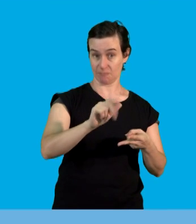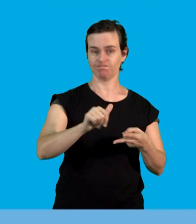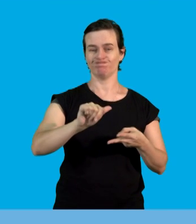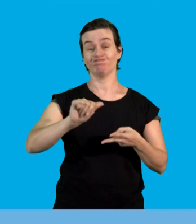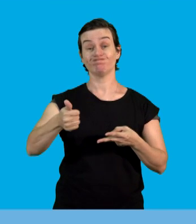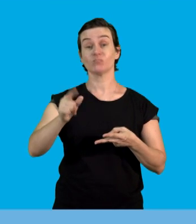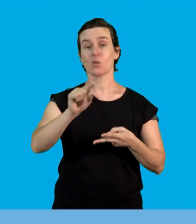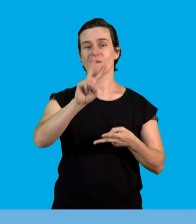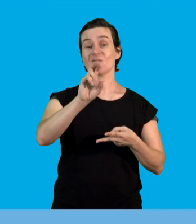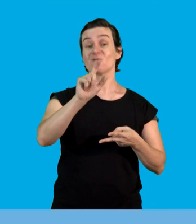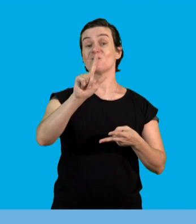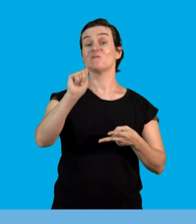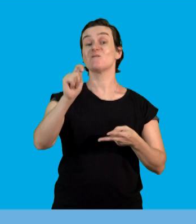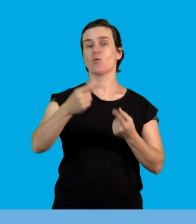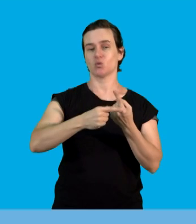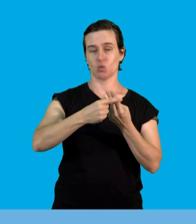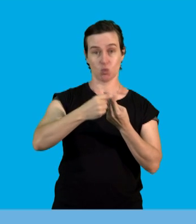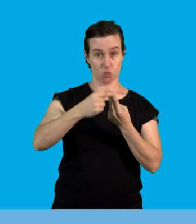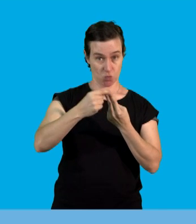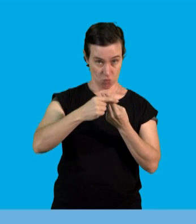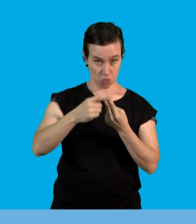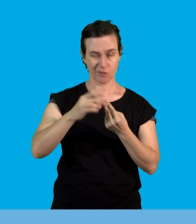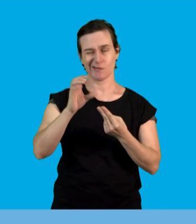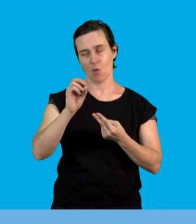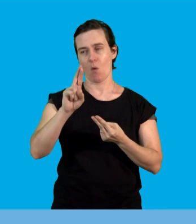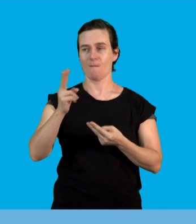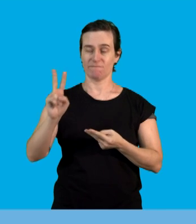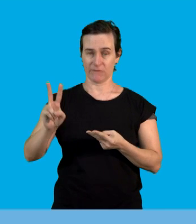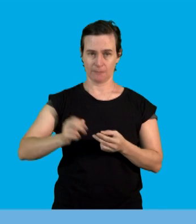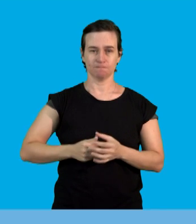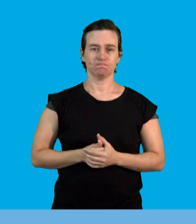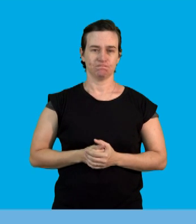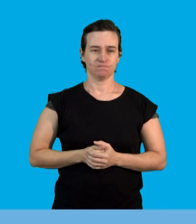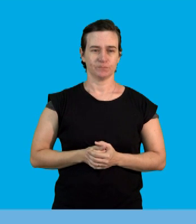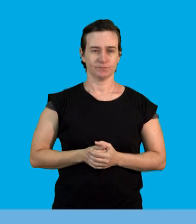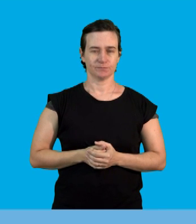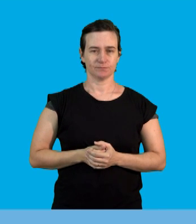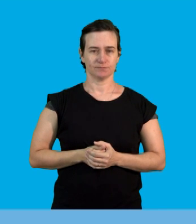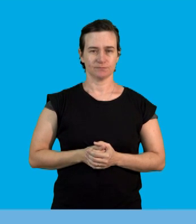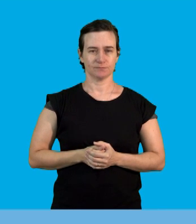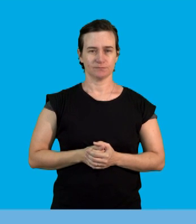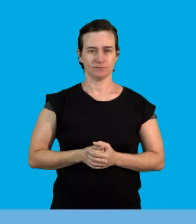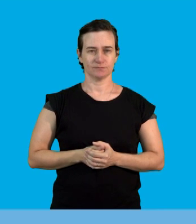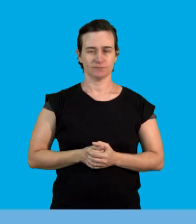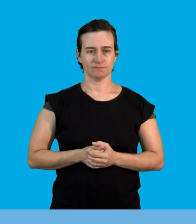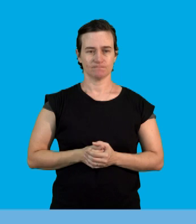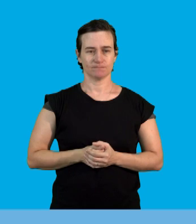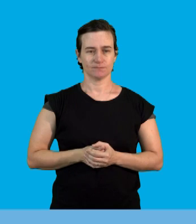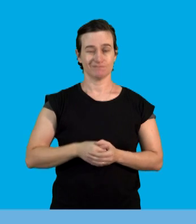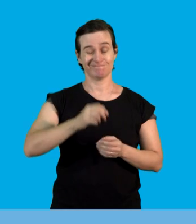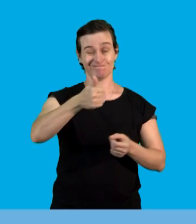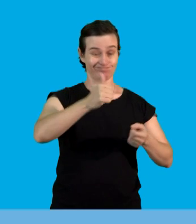SI unit is volt, and then the unit for that, or the symbol for that volt, is also going to be our capital letter